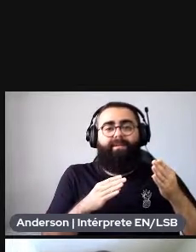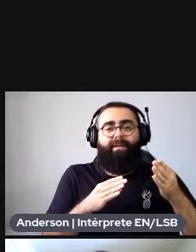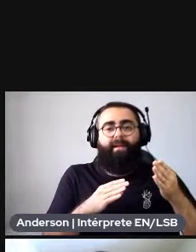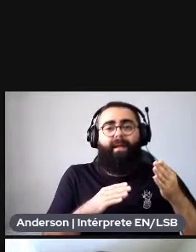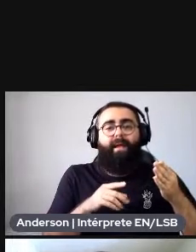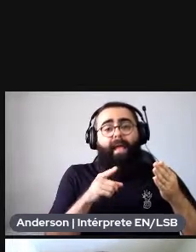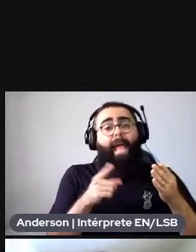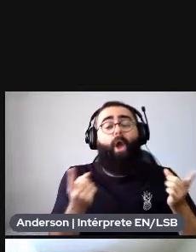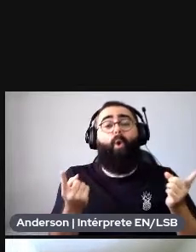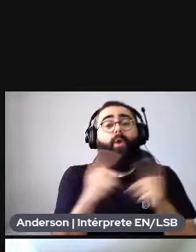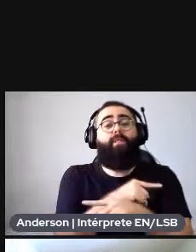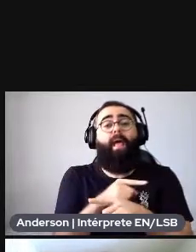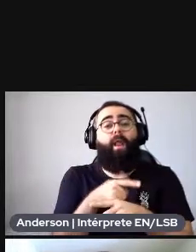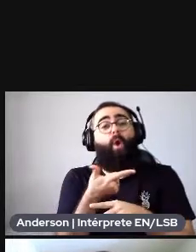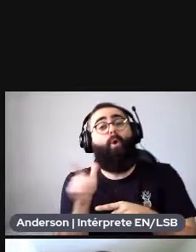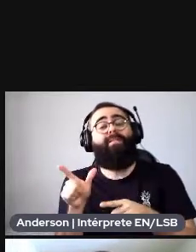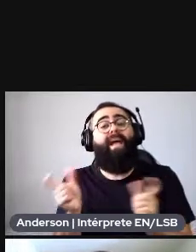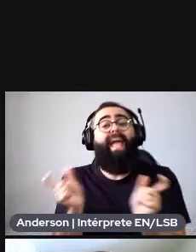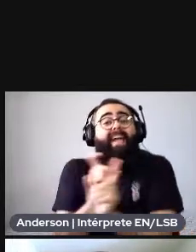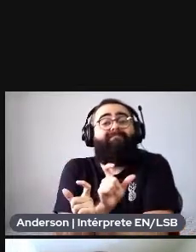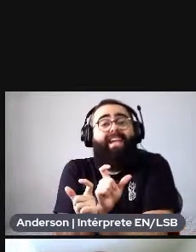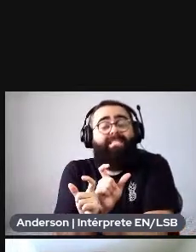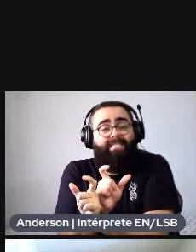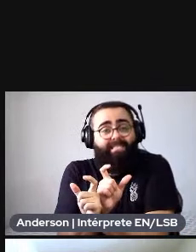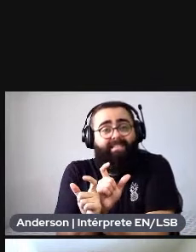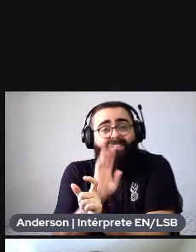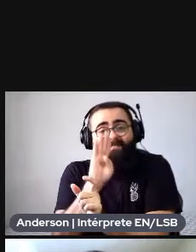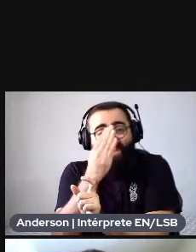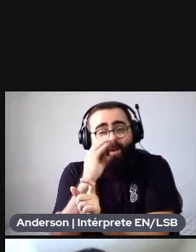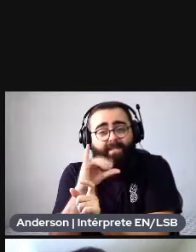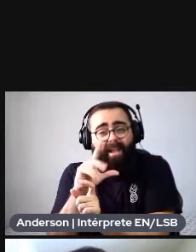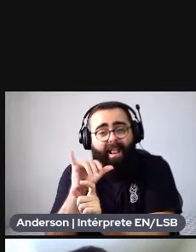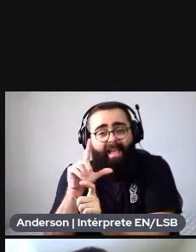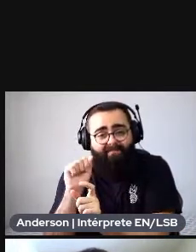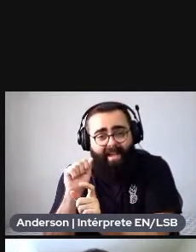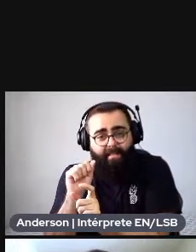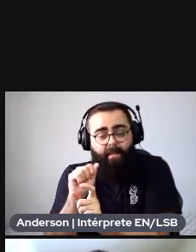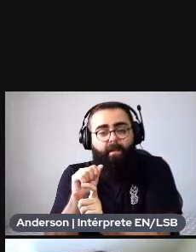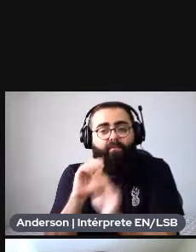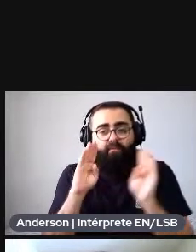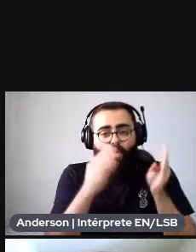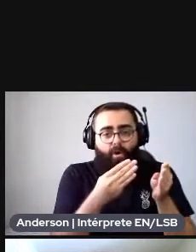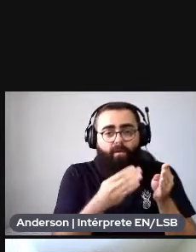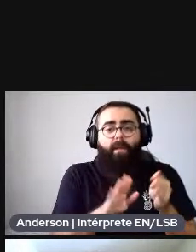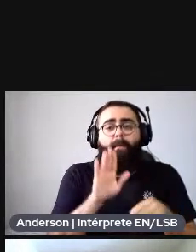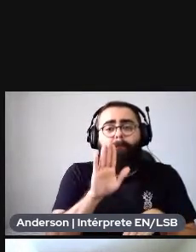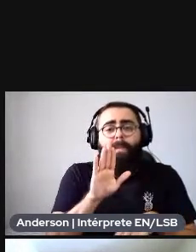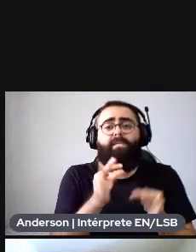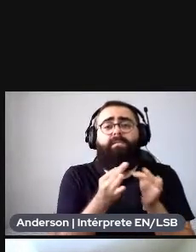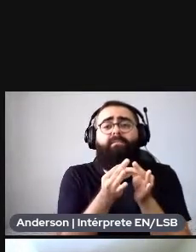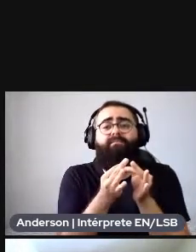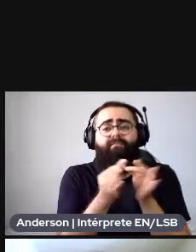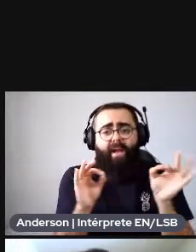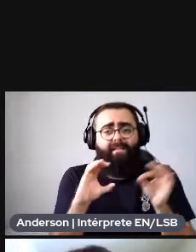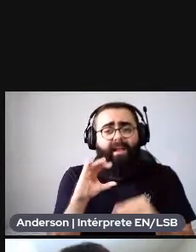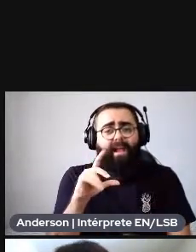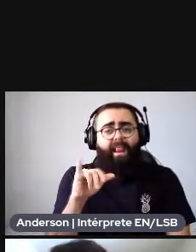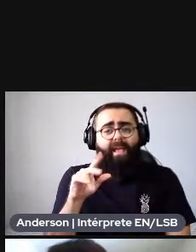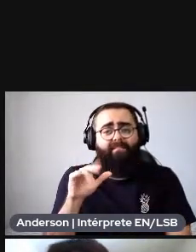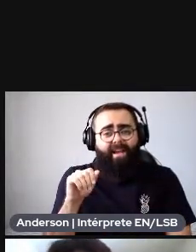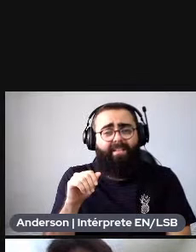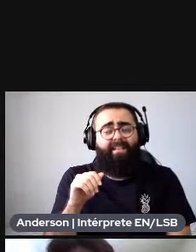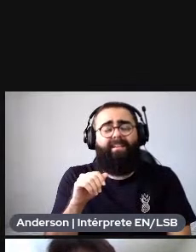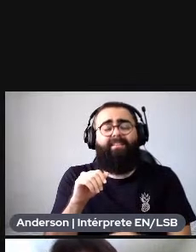focus. A pseudocleft consists of a headless relative clause and a focal constituent. The